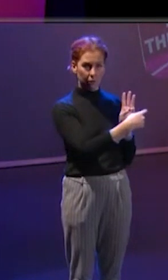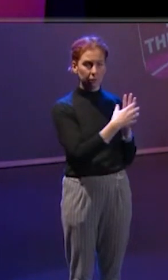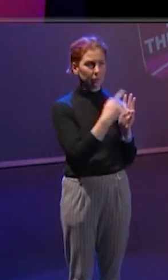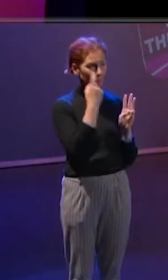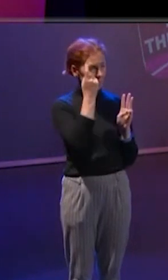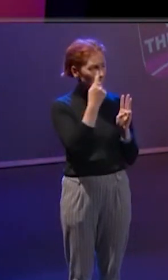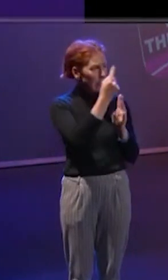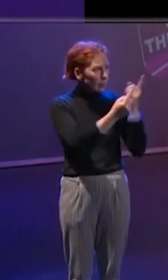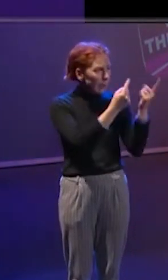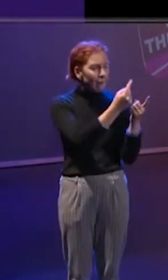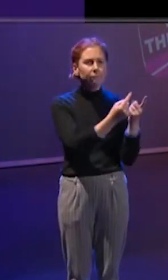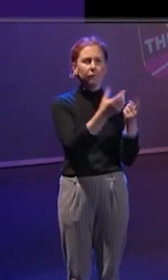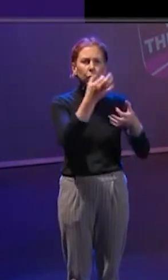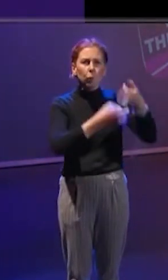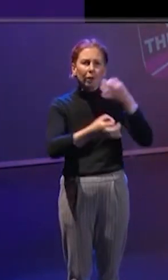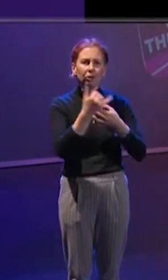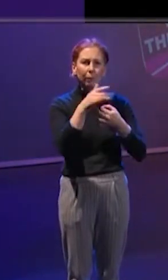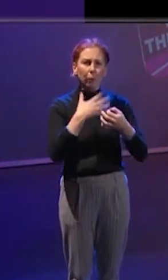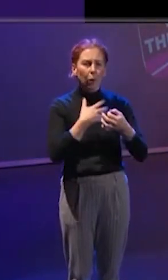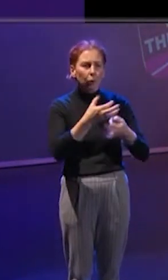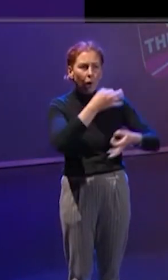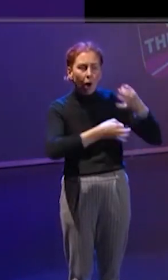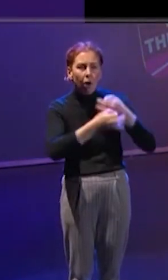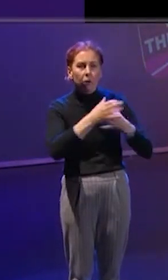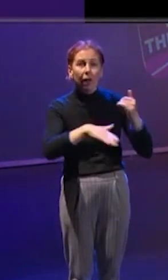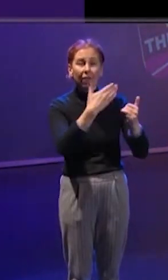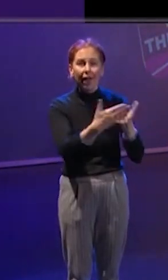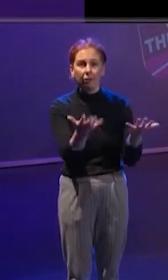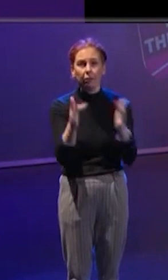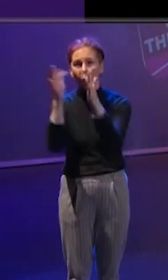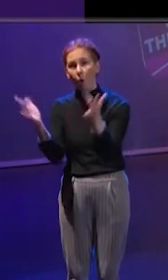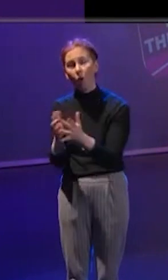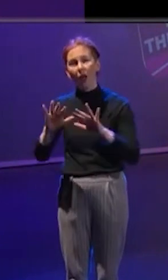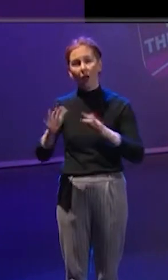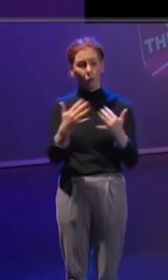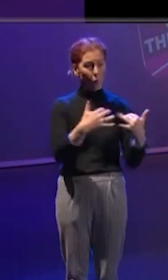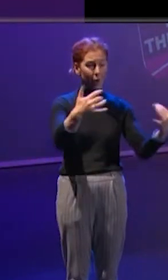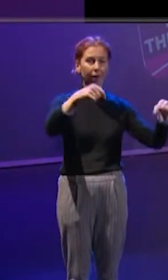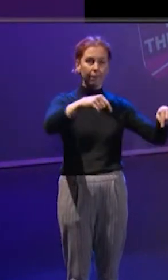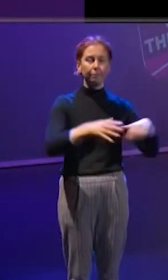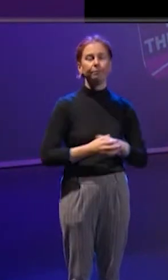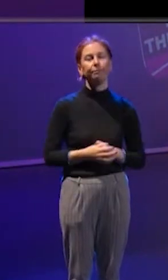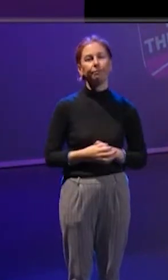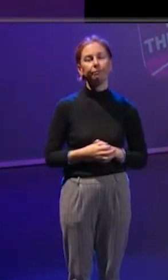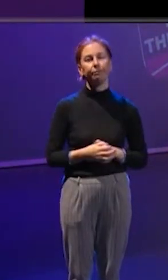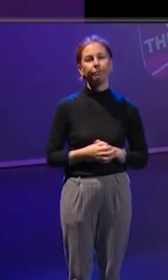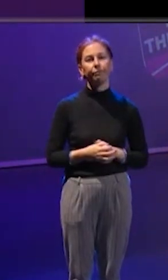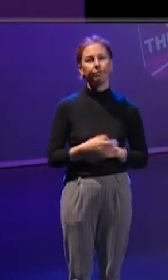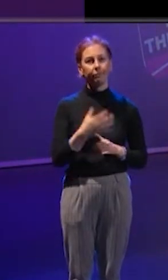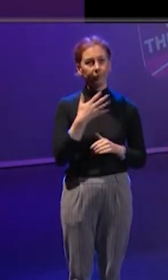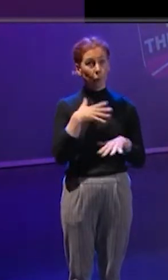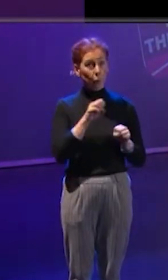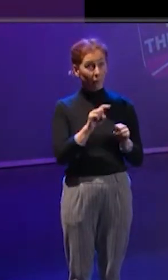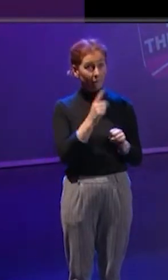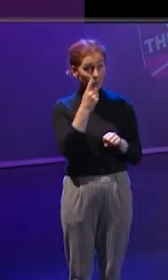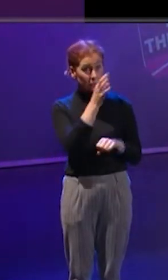some questions you might want to ask them at the end of this session. That's online on the Hoover app as well. So if you'd like to start with the first